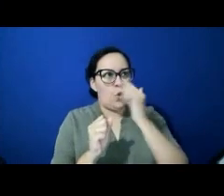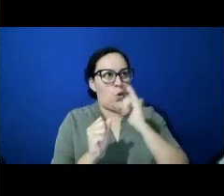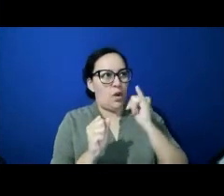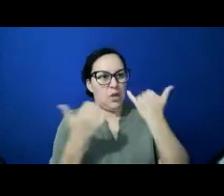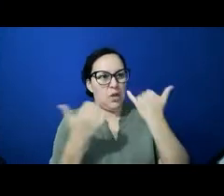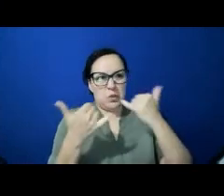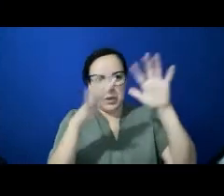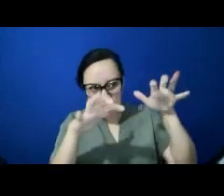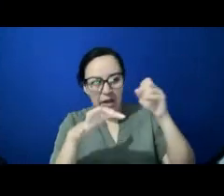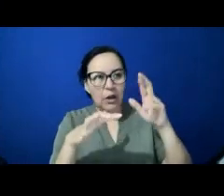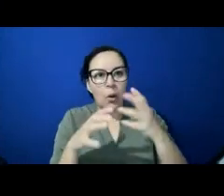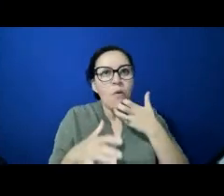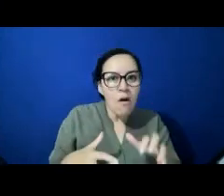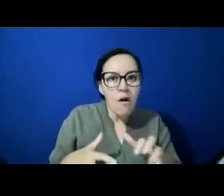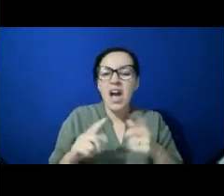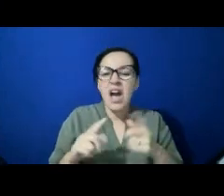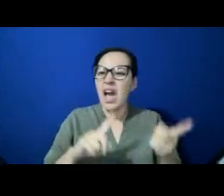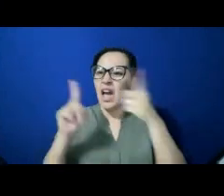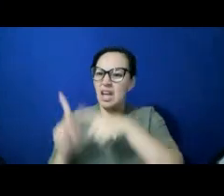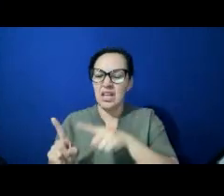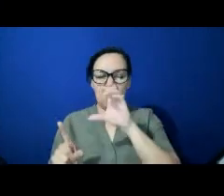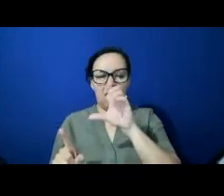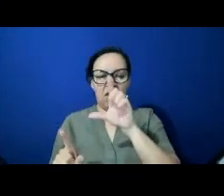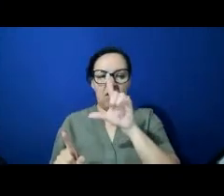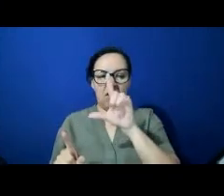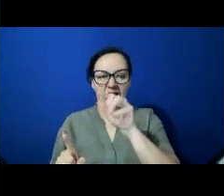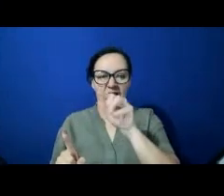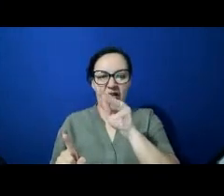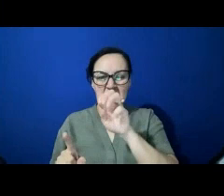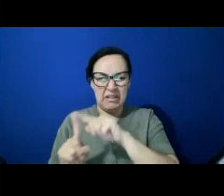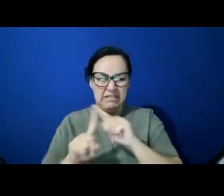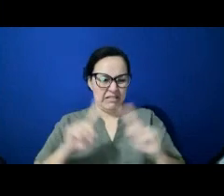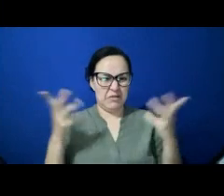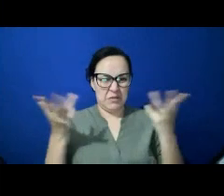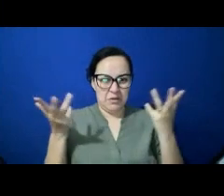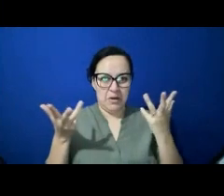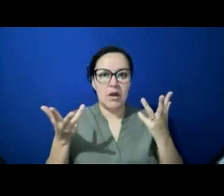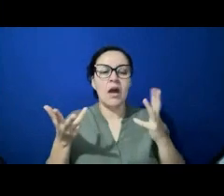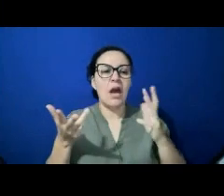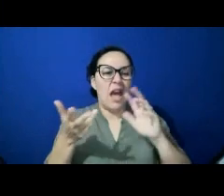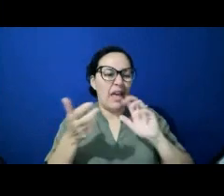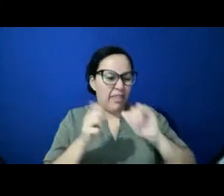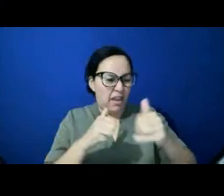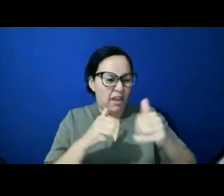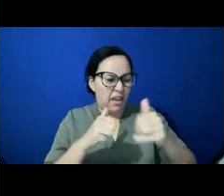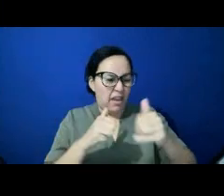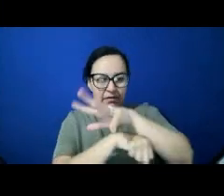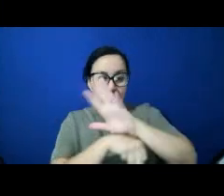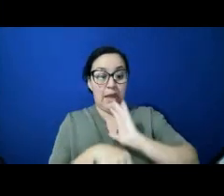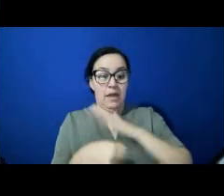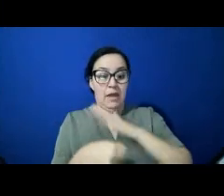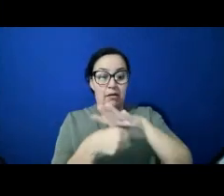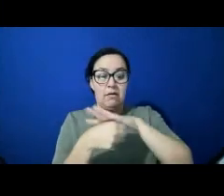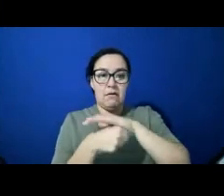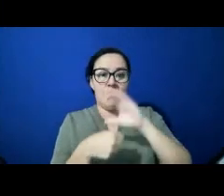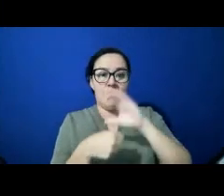weather? Sometimes that's difficult to understand, and we need to understand how this works in our